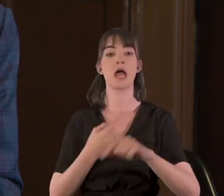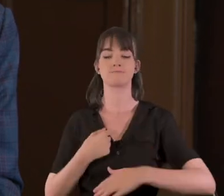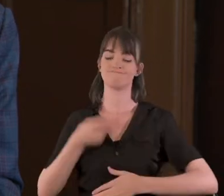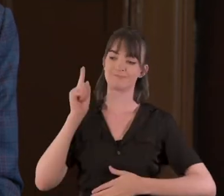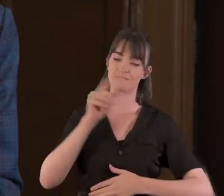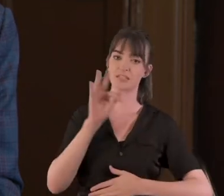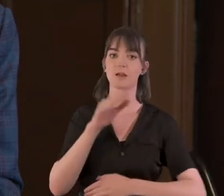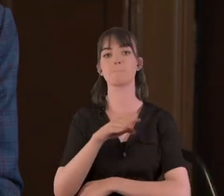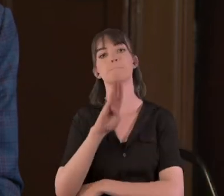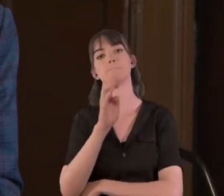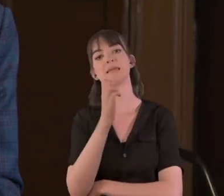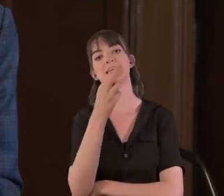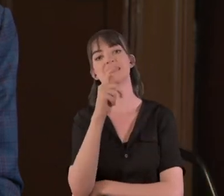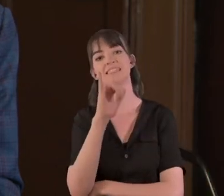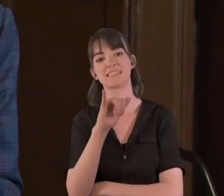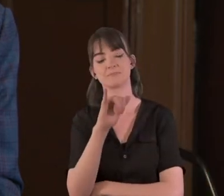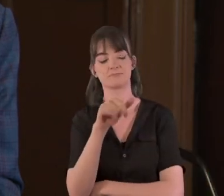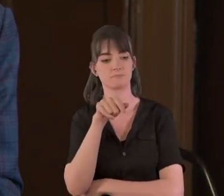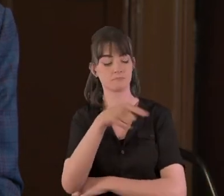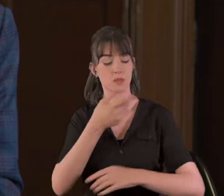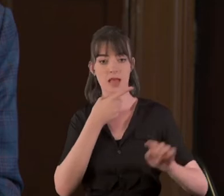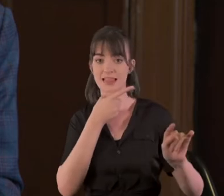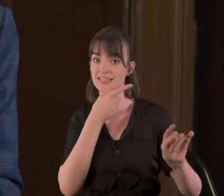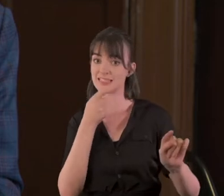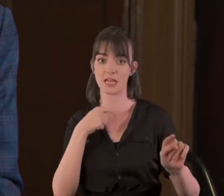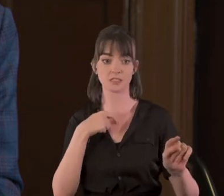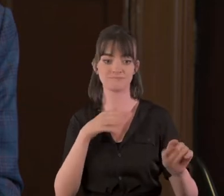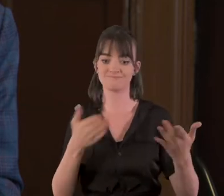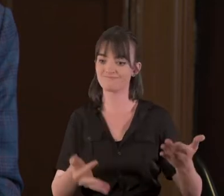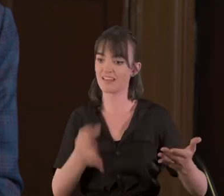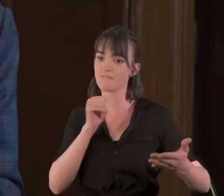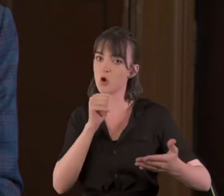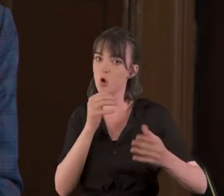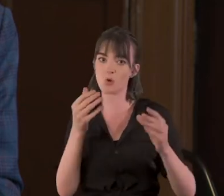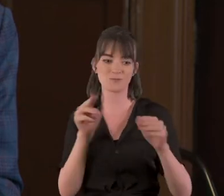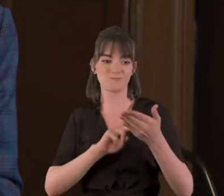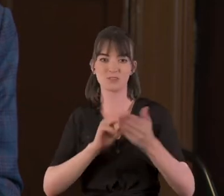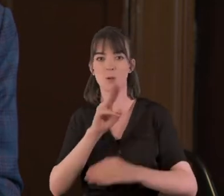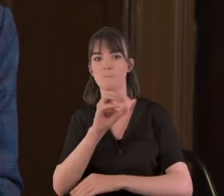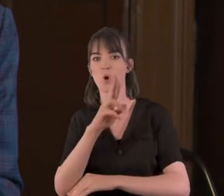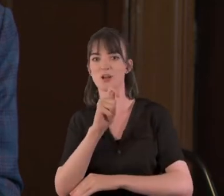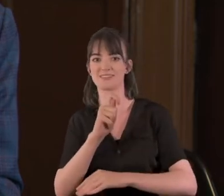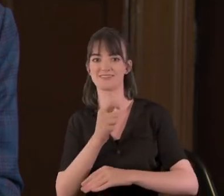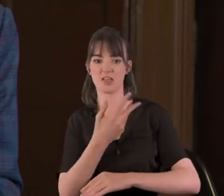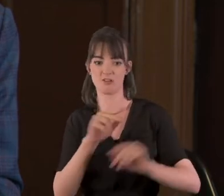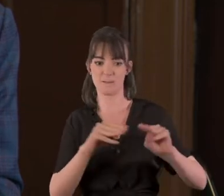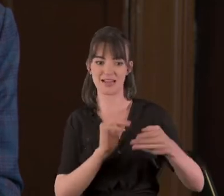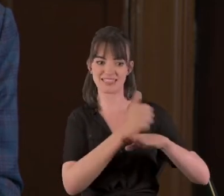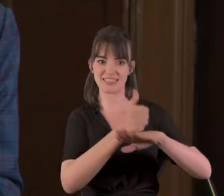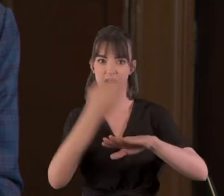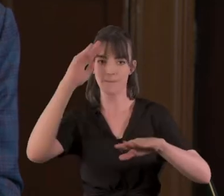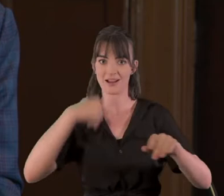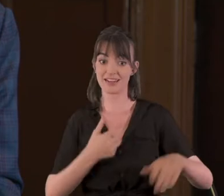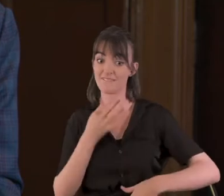The Admiralty of those days assured me that without the use of these ports, it would be very difficult, perhaps almost impossible,